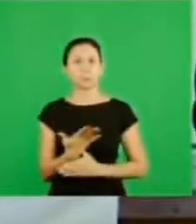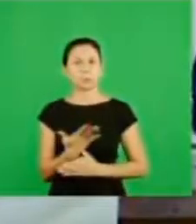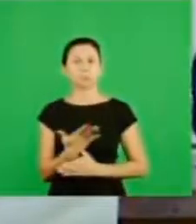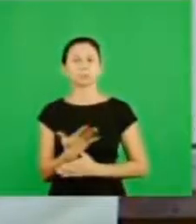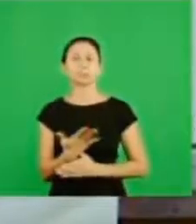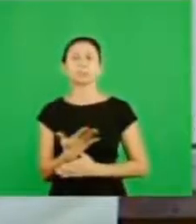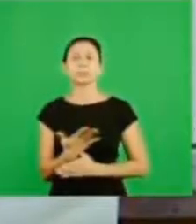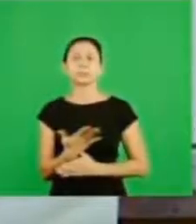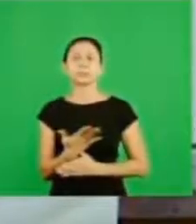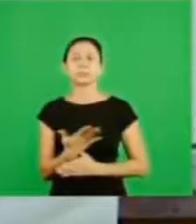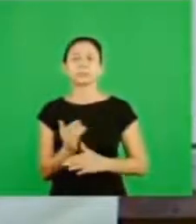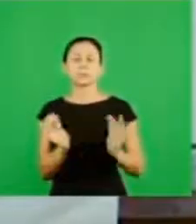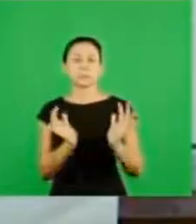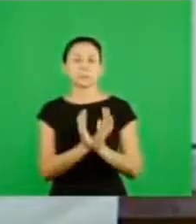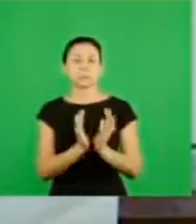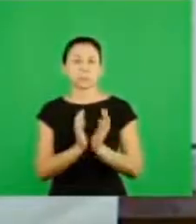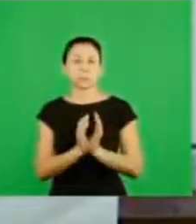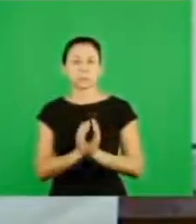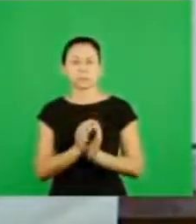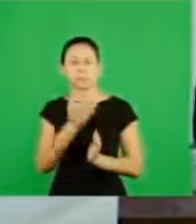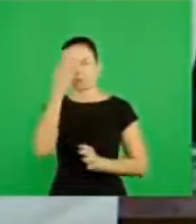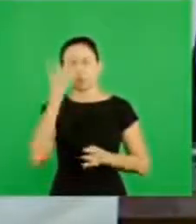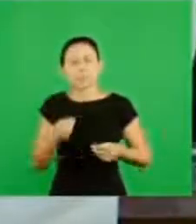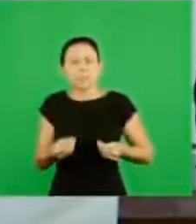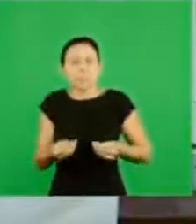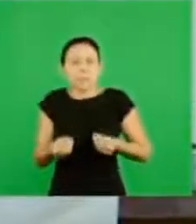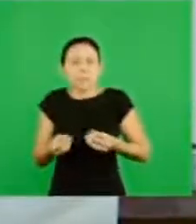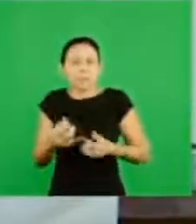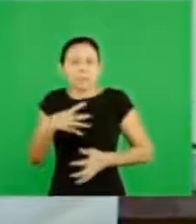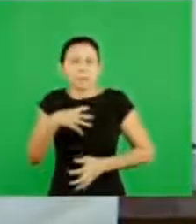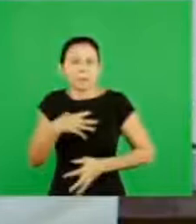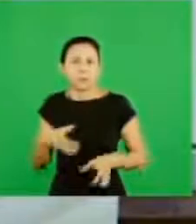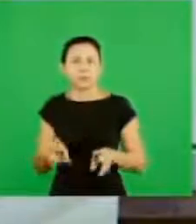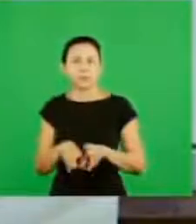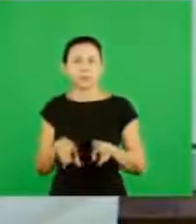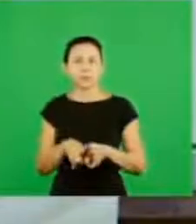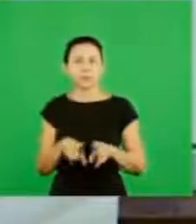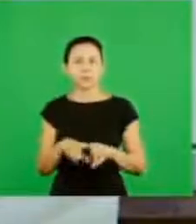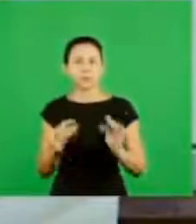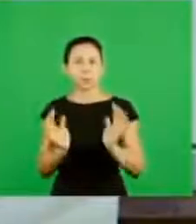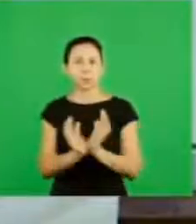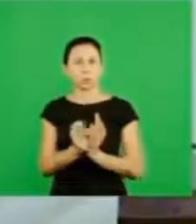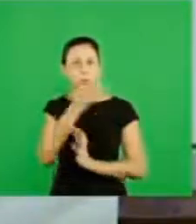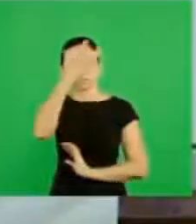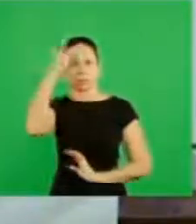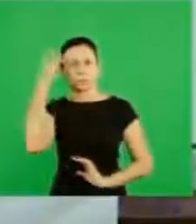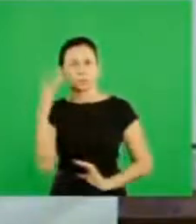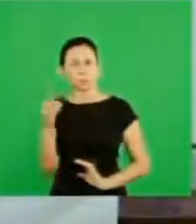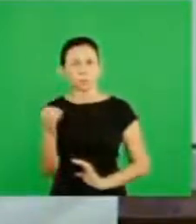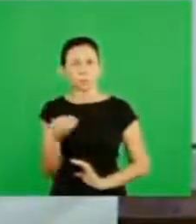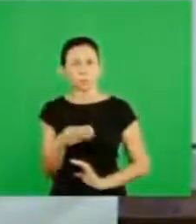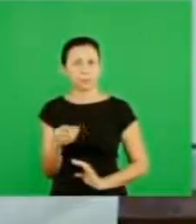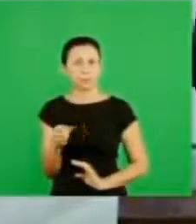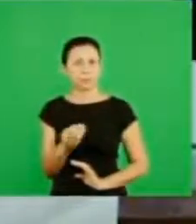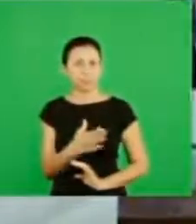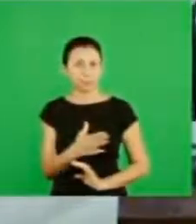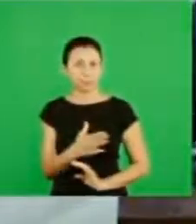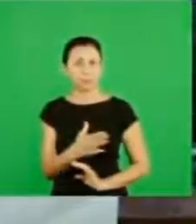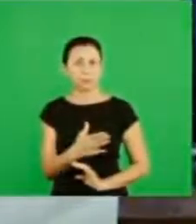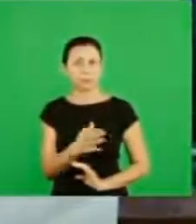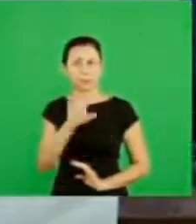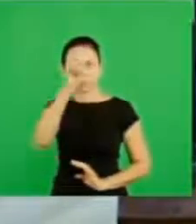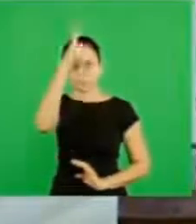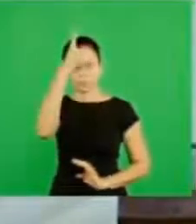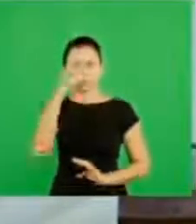So charismatic movements surged and began to happen, and